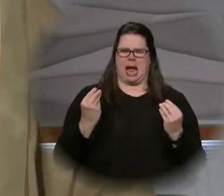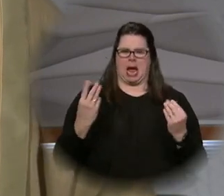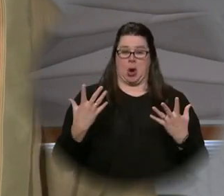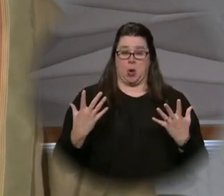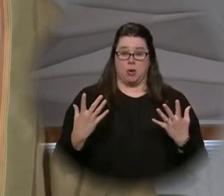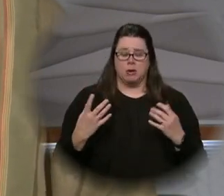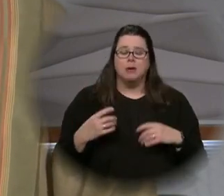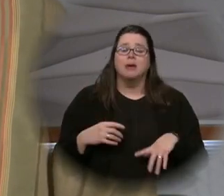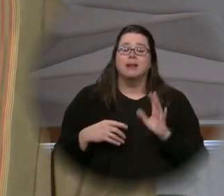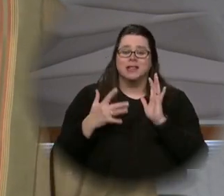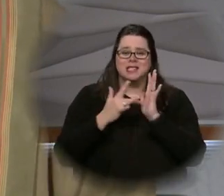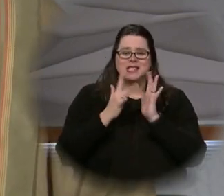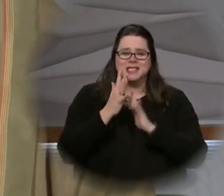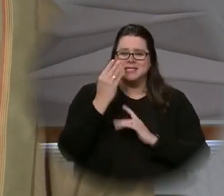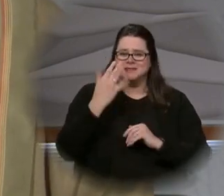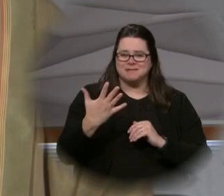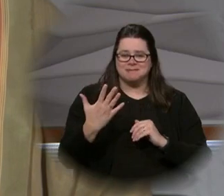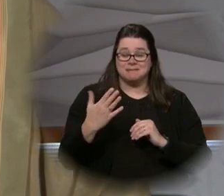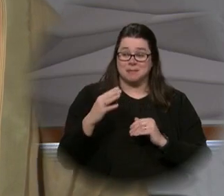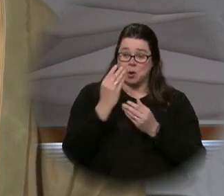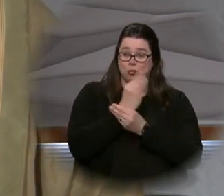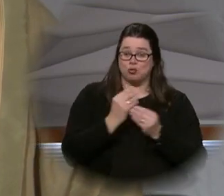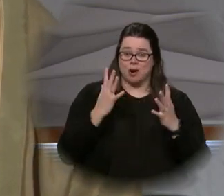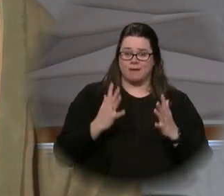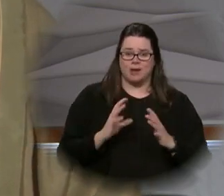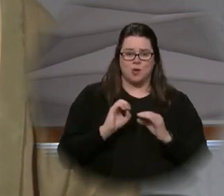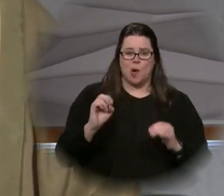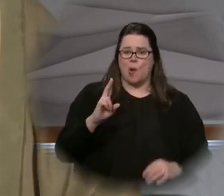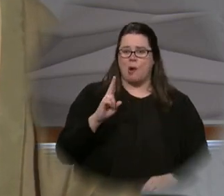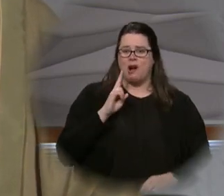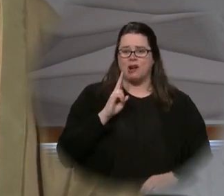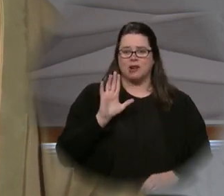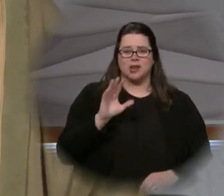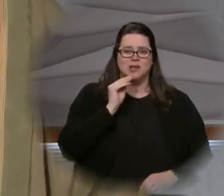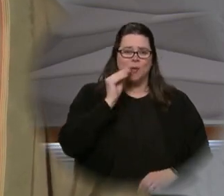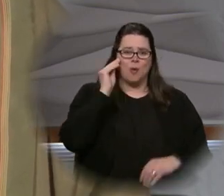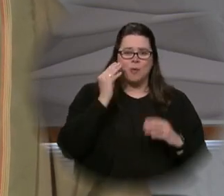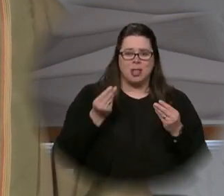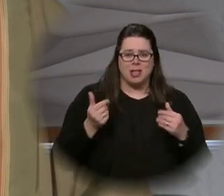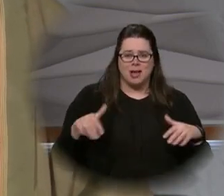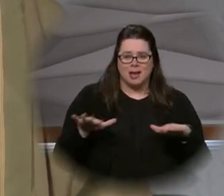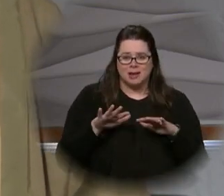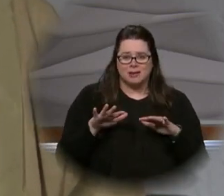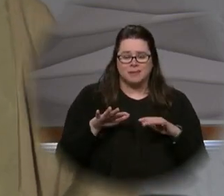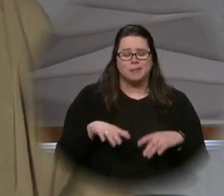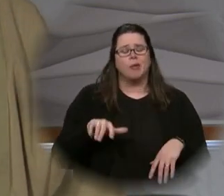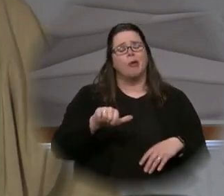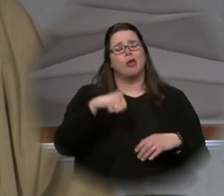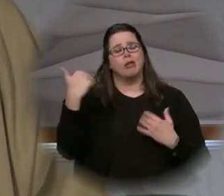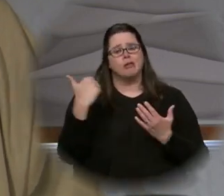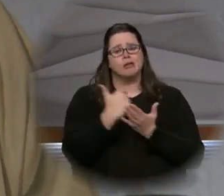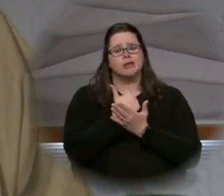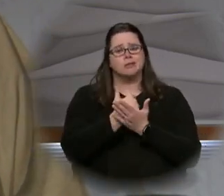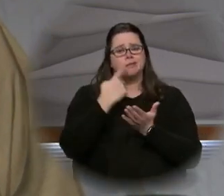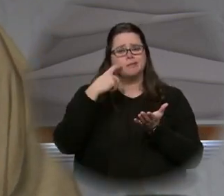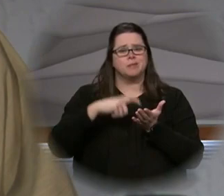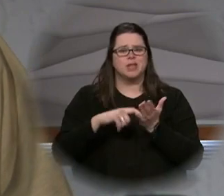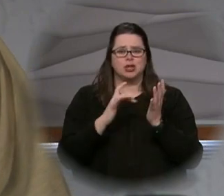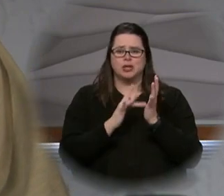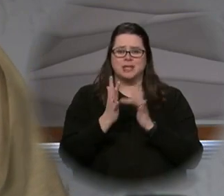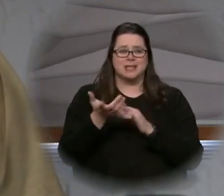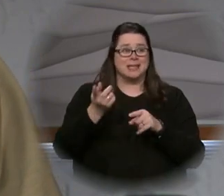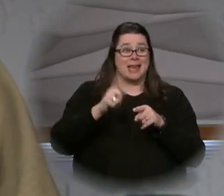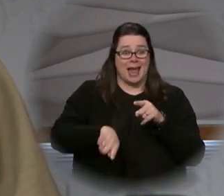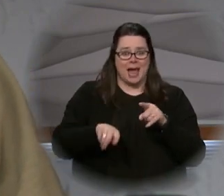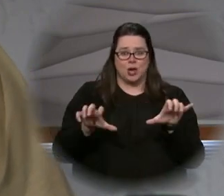And of course, Jesus said, "A prophet is without honor in his own land." In one of the other gospels, we find out that Jesus can't